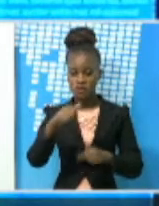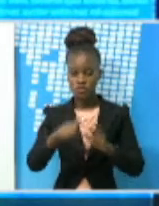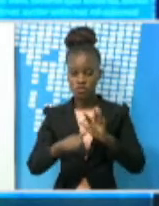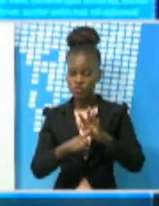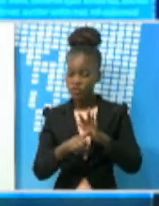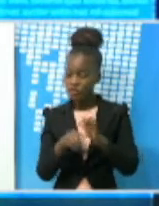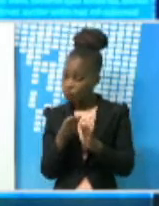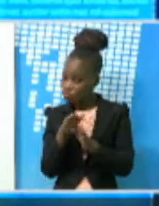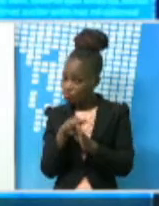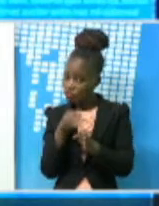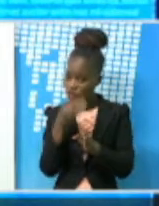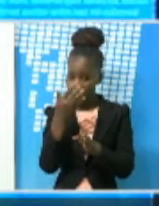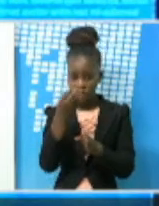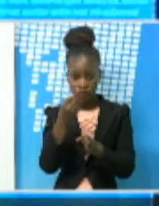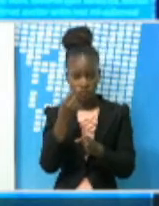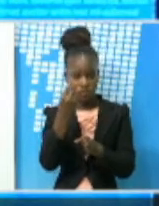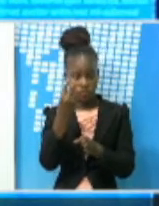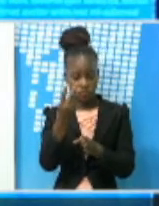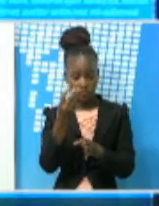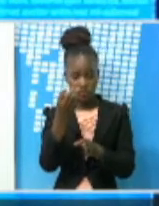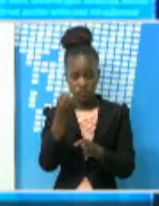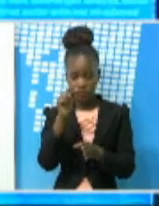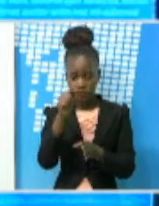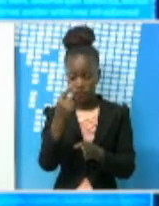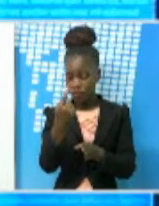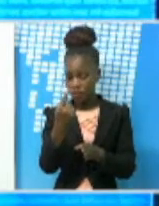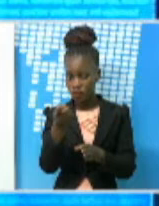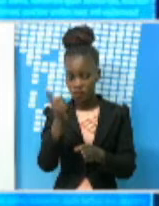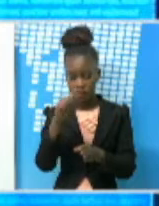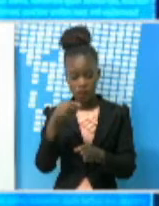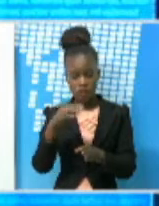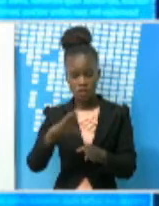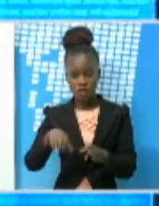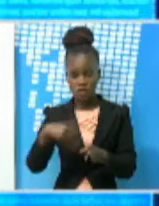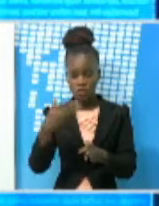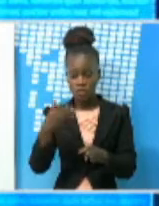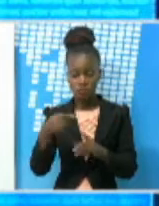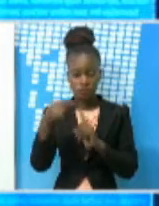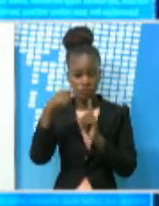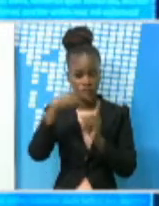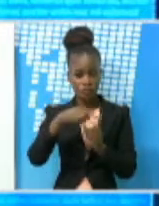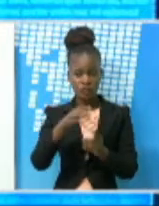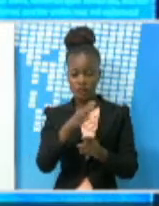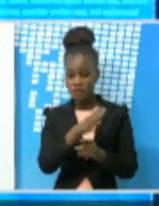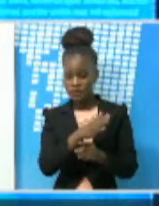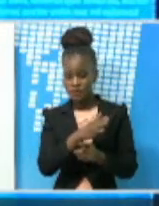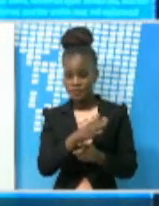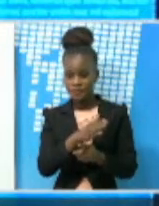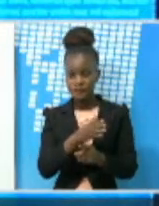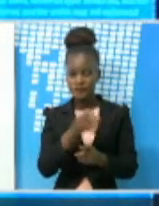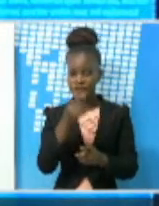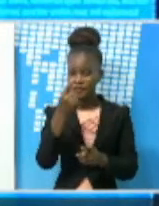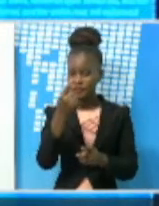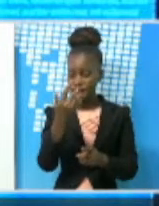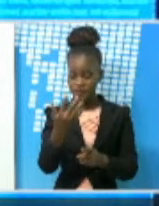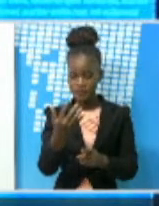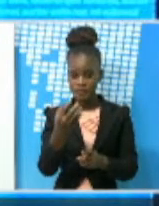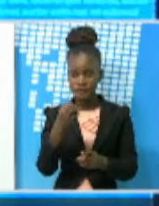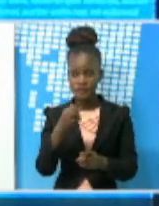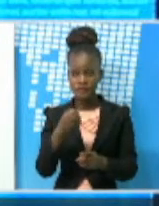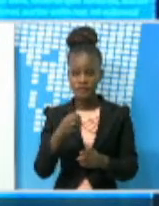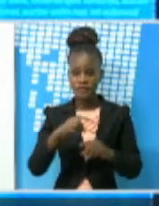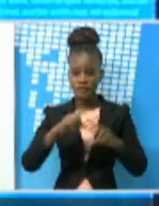slap a 5-1-5 tax, depending on how, to slap a 5-15 tax, depending on how